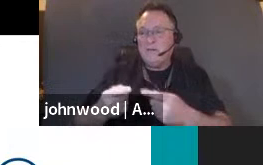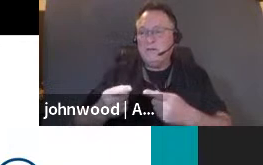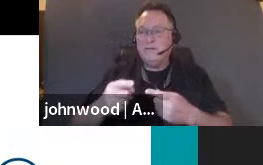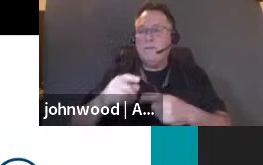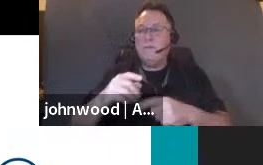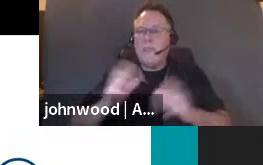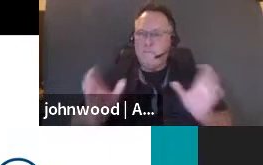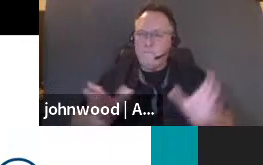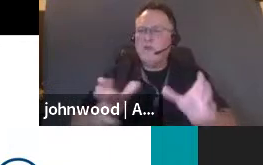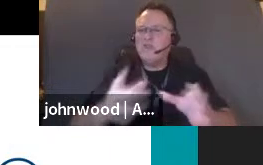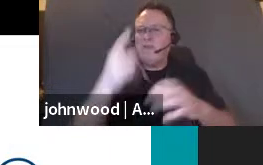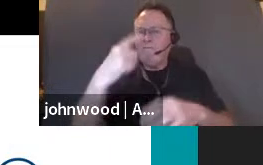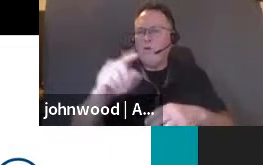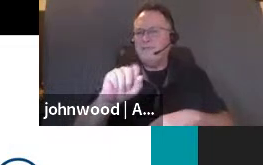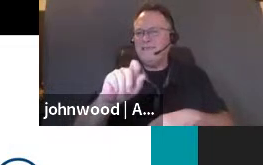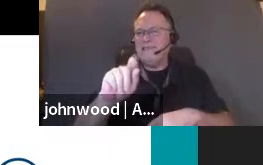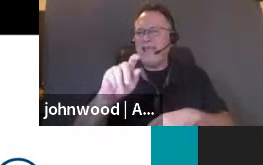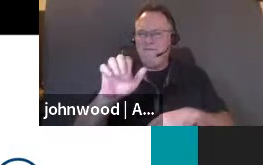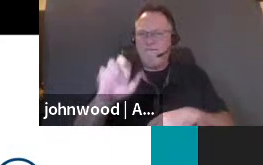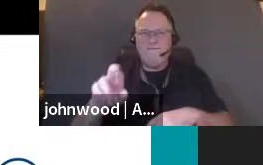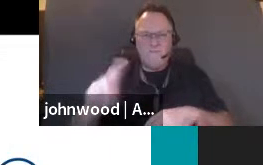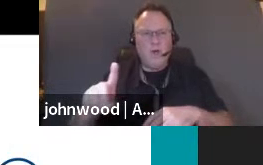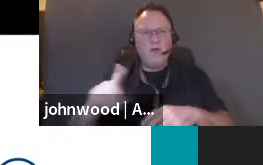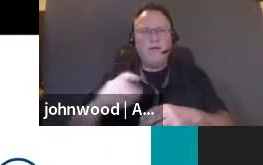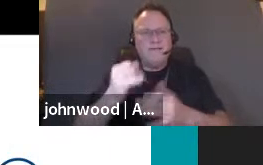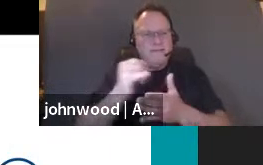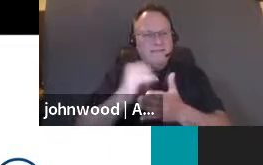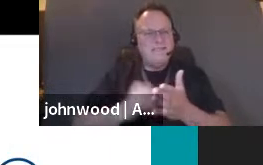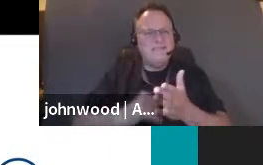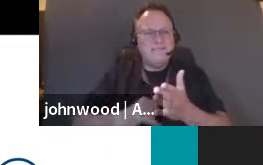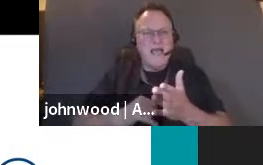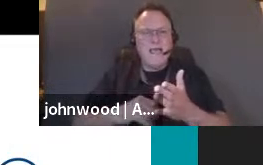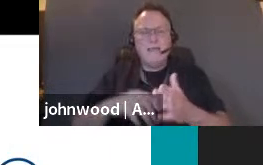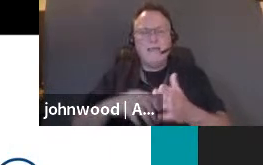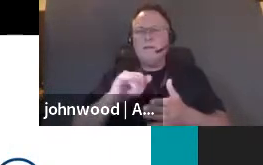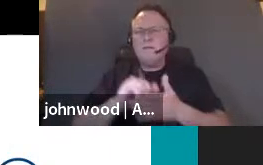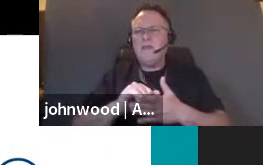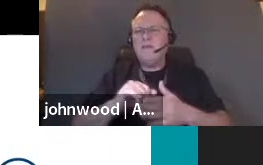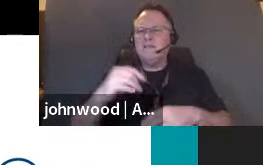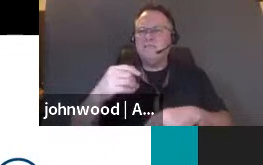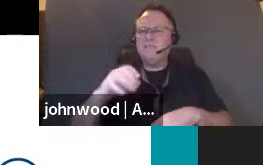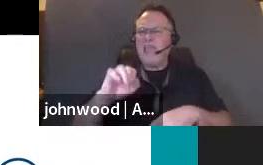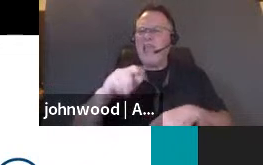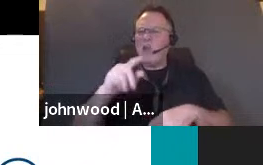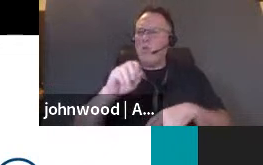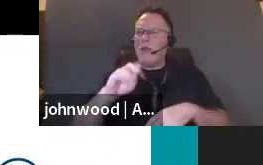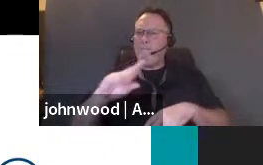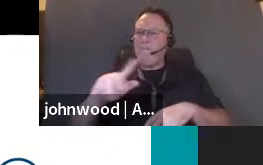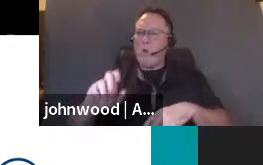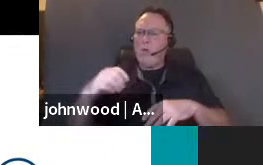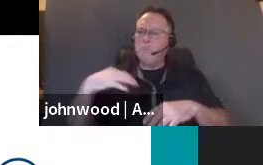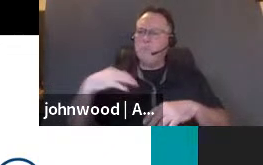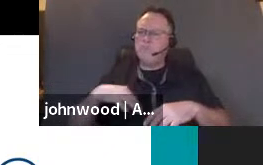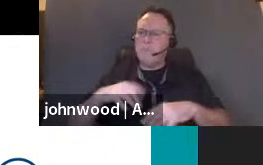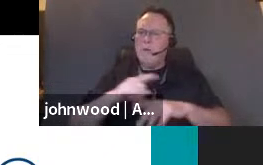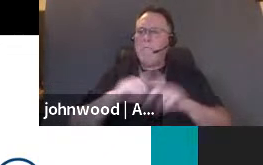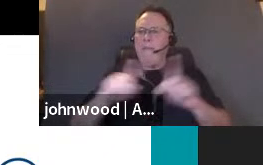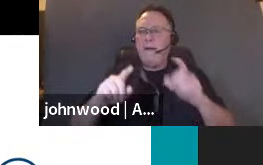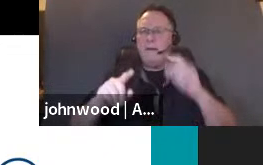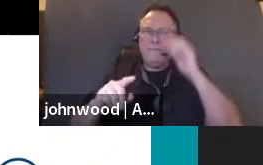defensive design, which is seen as inequitable because it often targets people that are already